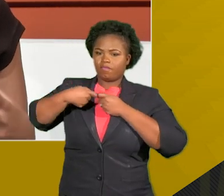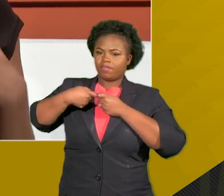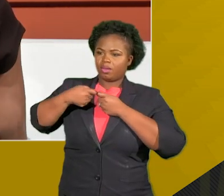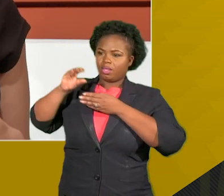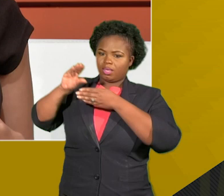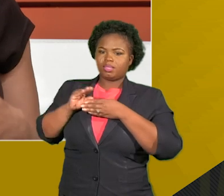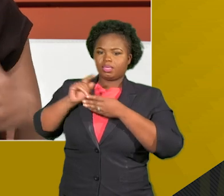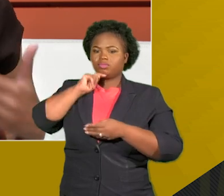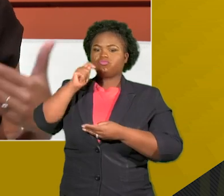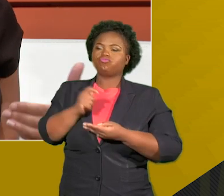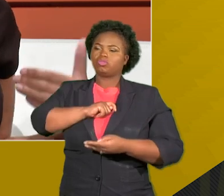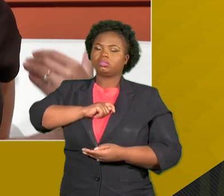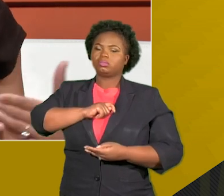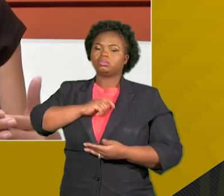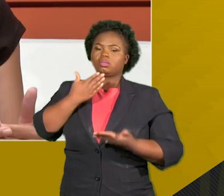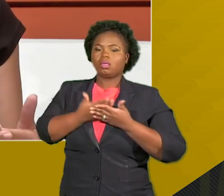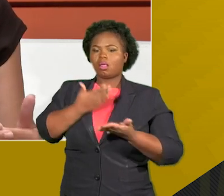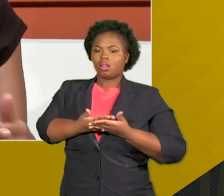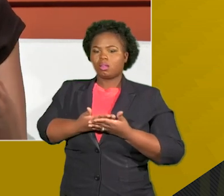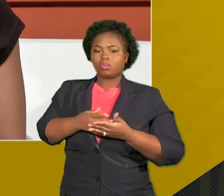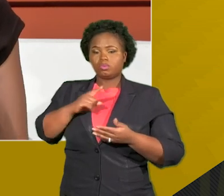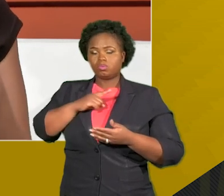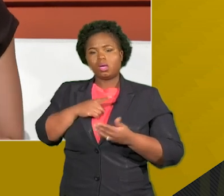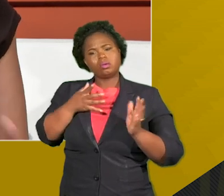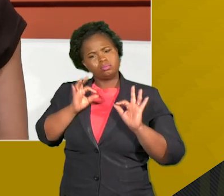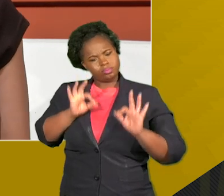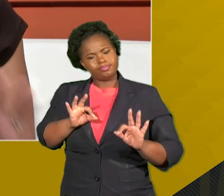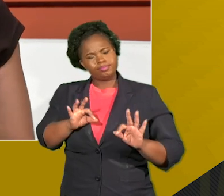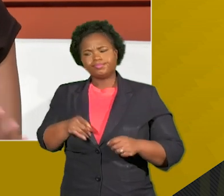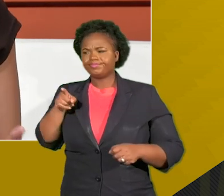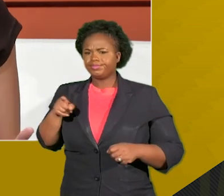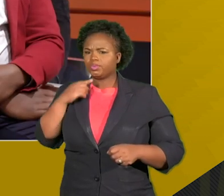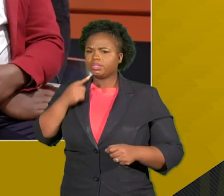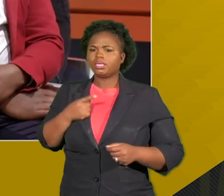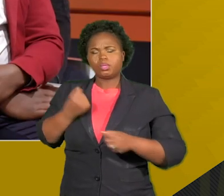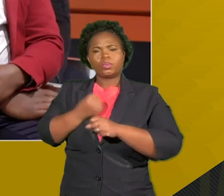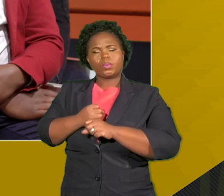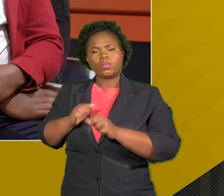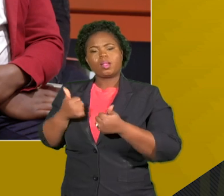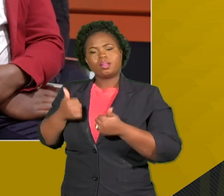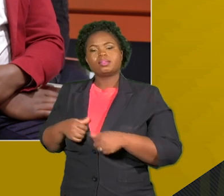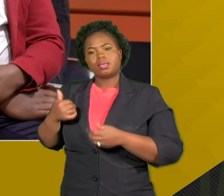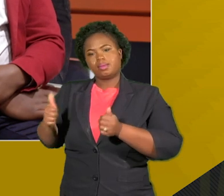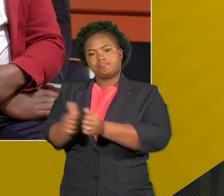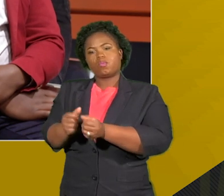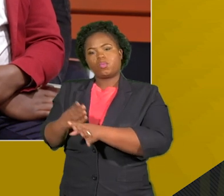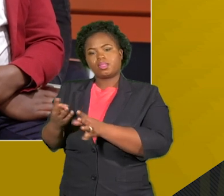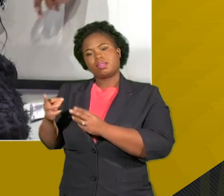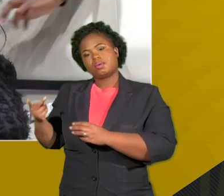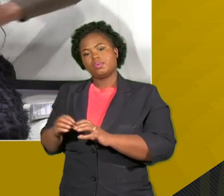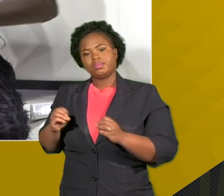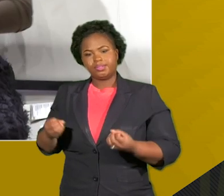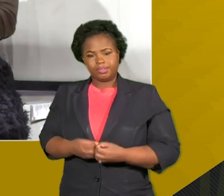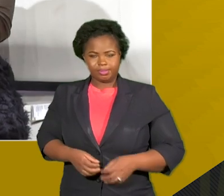people trust me, and I have a rapport, and they would know what this girl is really, really working, and that is what I'm trying to do right now.